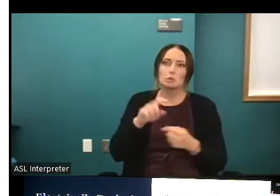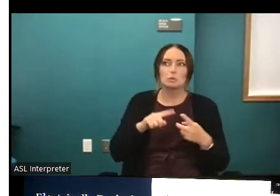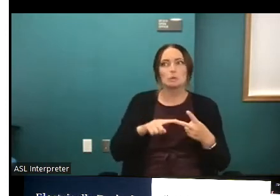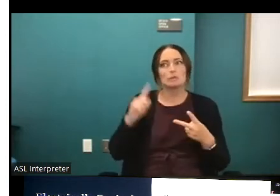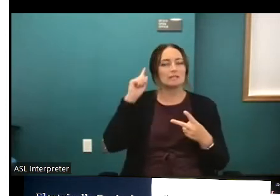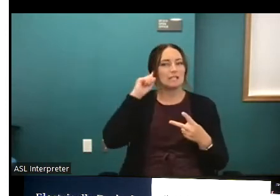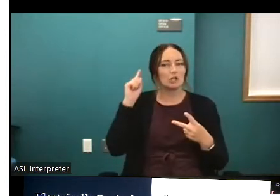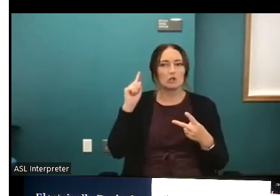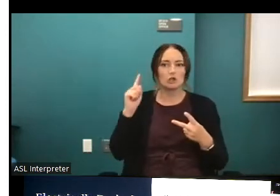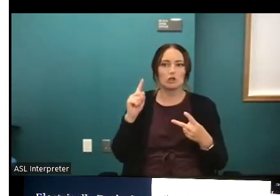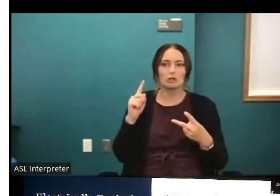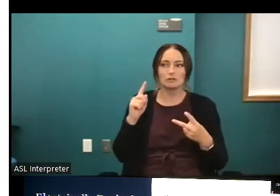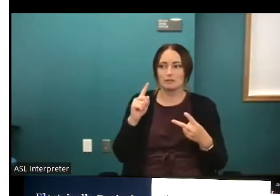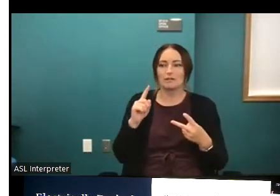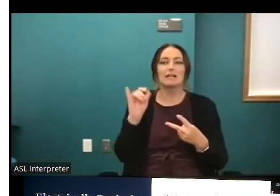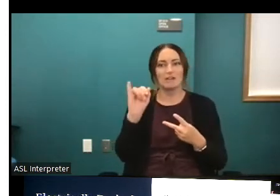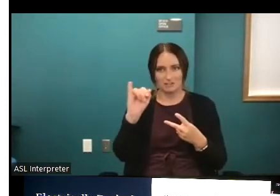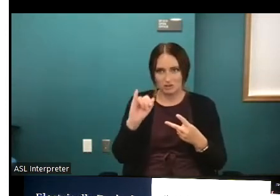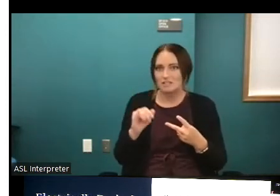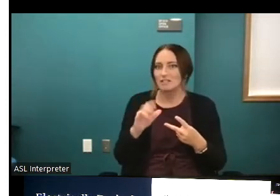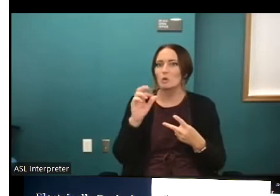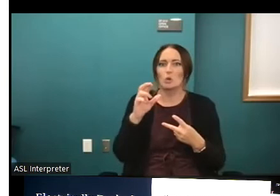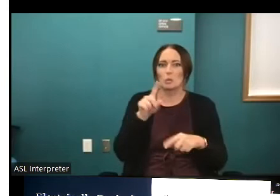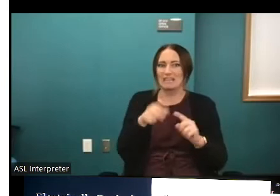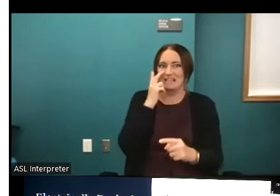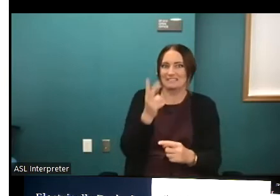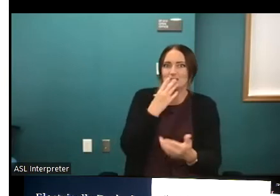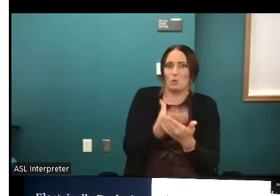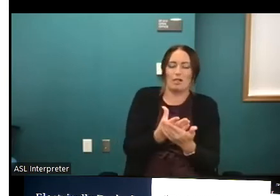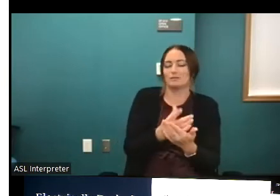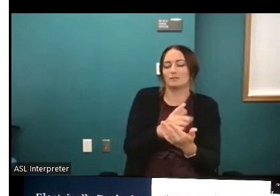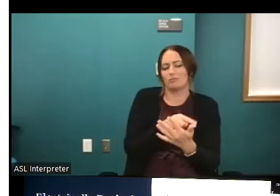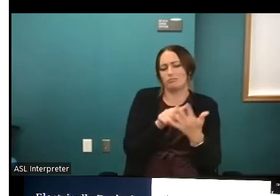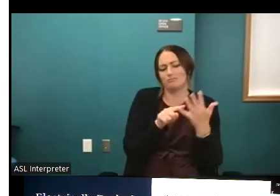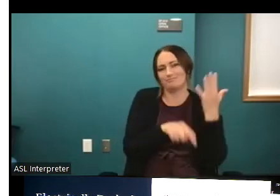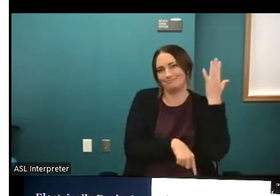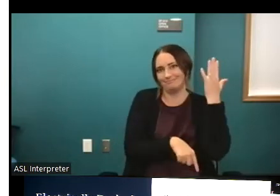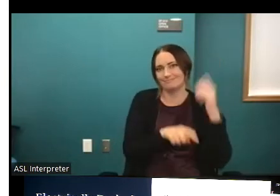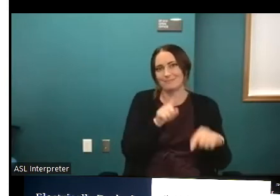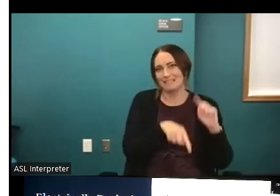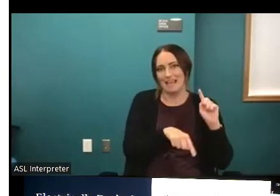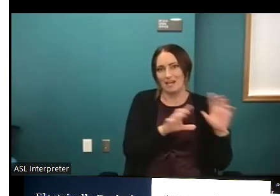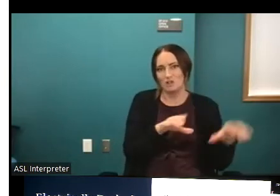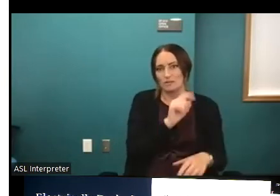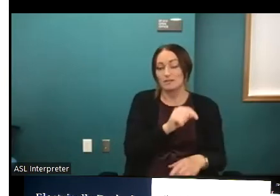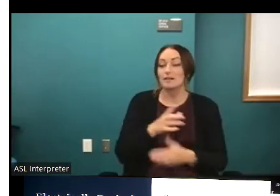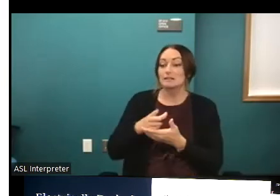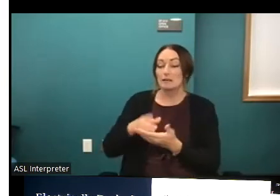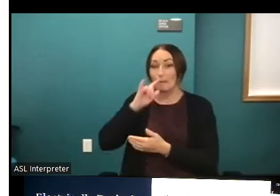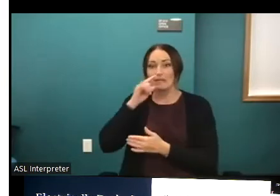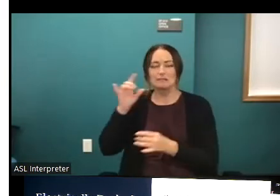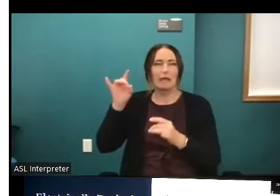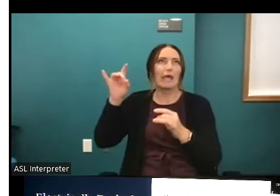or, weird ear that I can't seal very well. So there's a whole swath of kids who can't do it well. Some kids hate it. Some kids